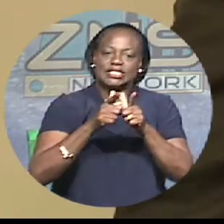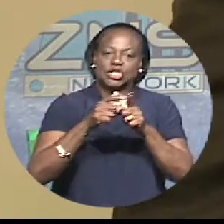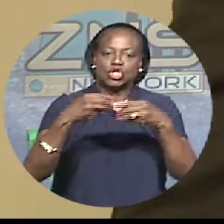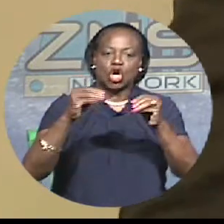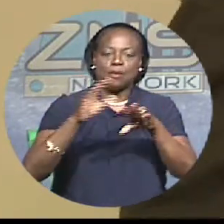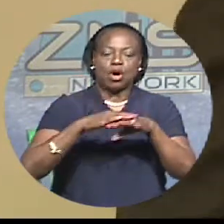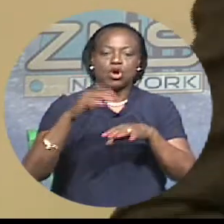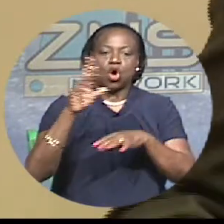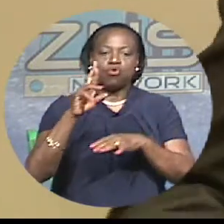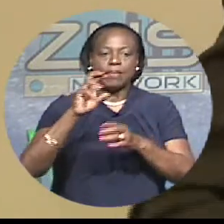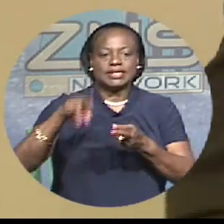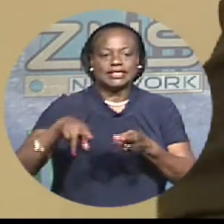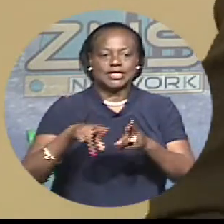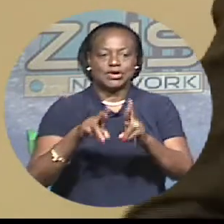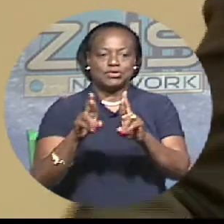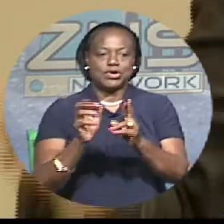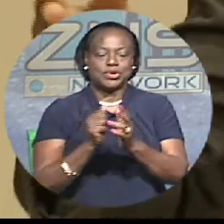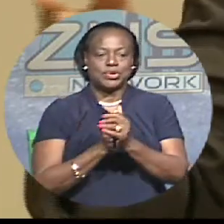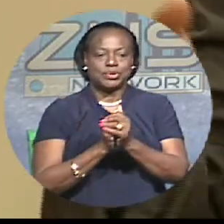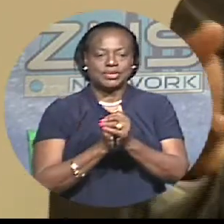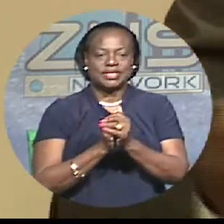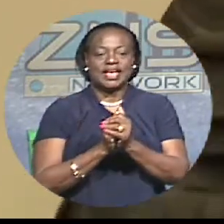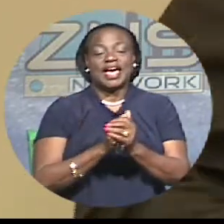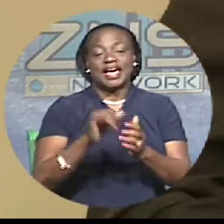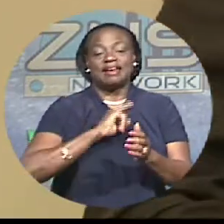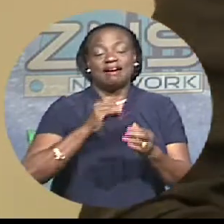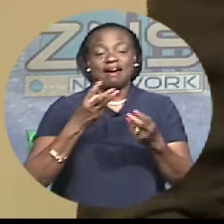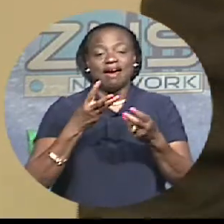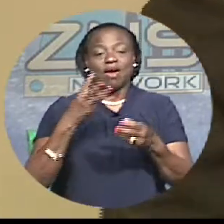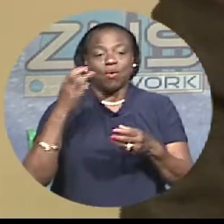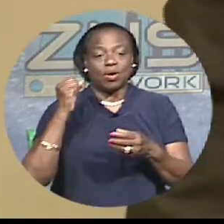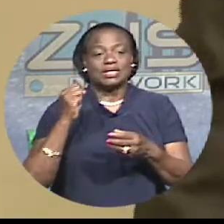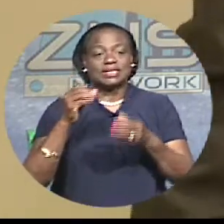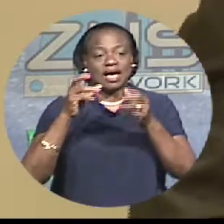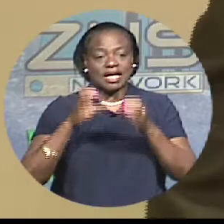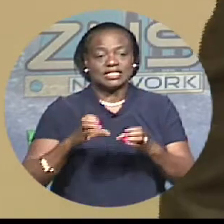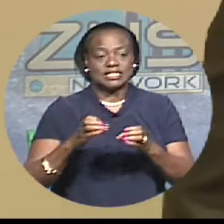Road also. So I want you to know that I followed you from Robinson Road here.